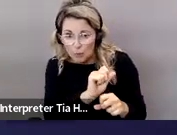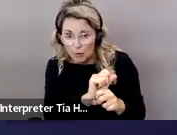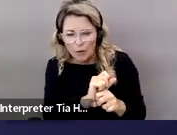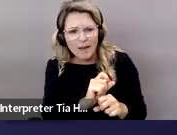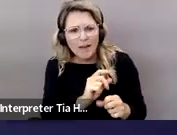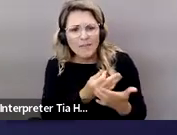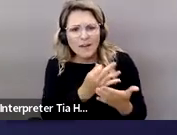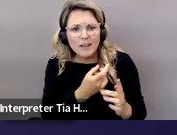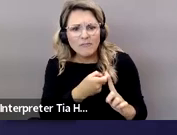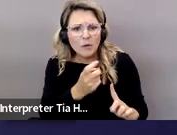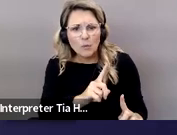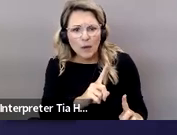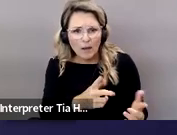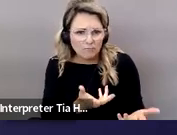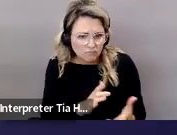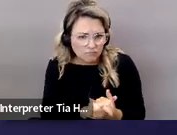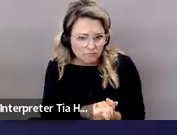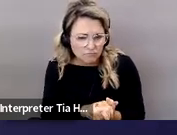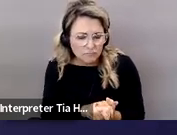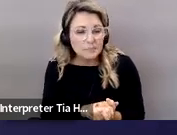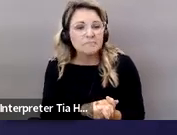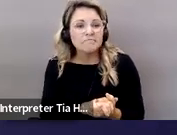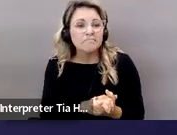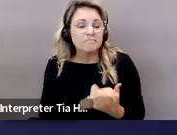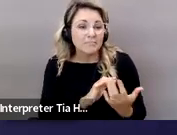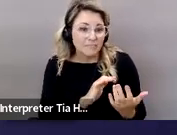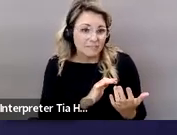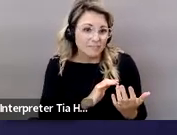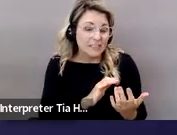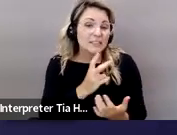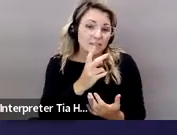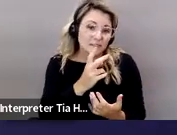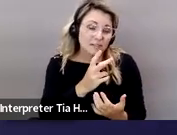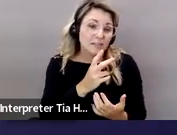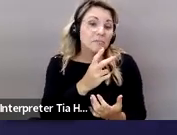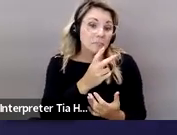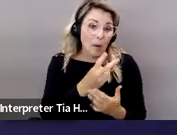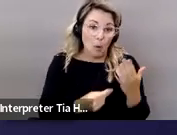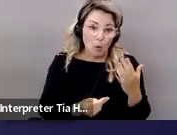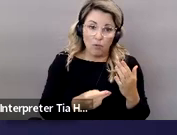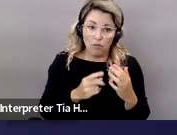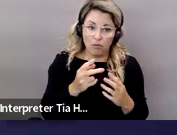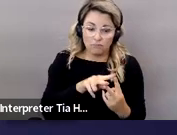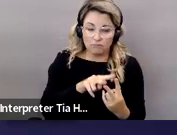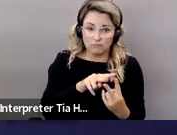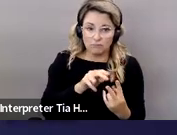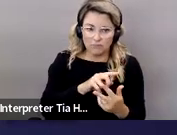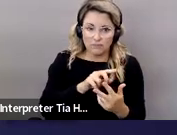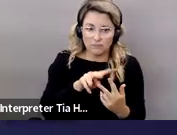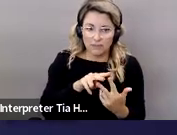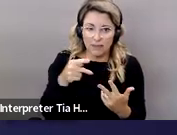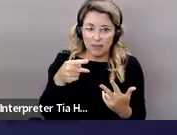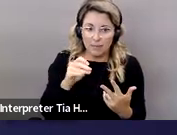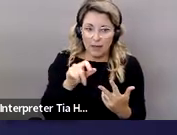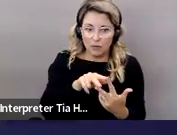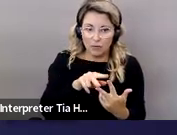from in their own projects. Both of our panelists have had extensive experience with a